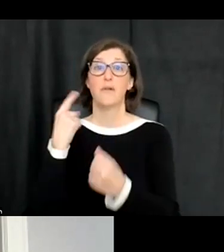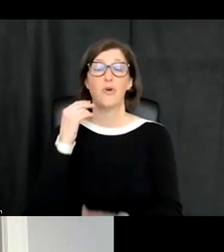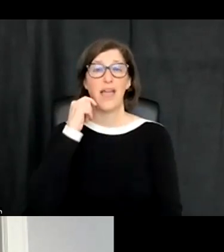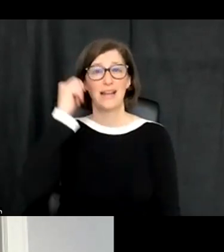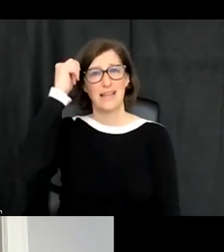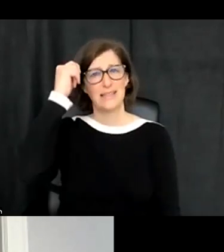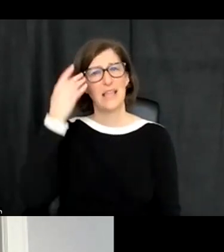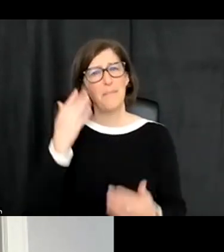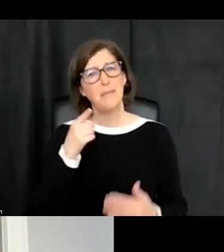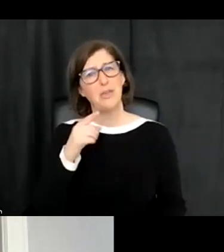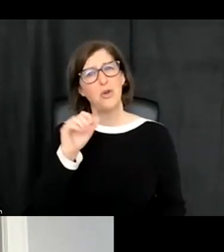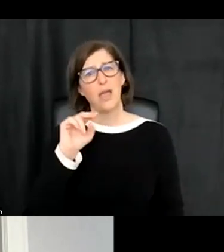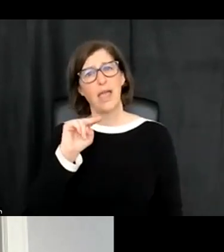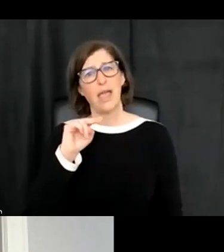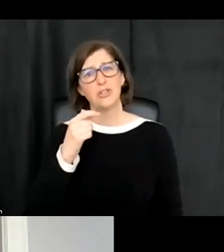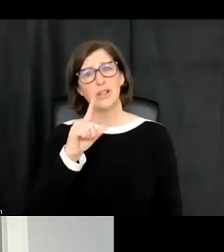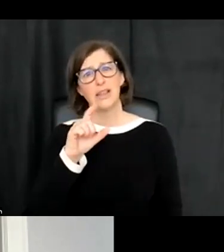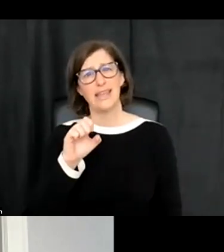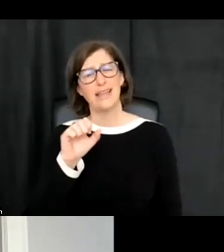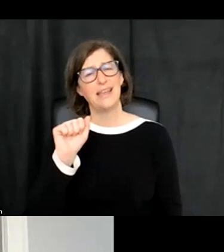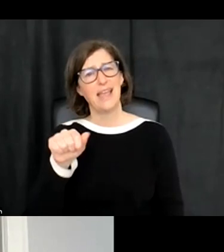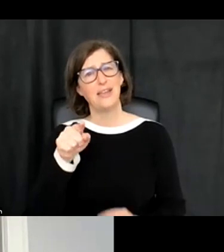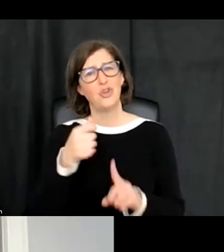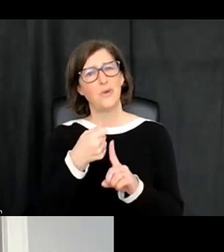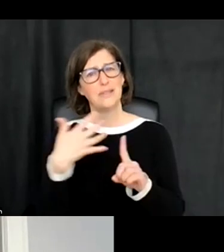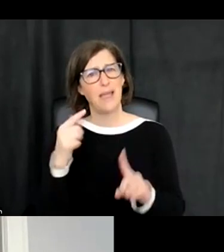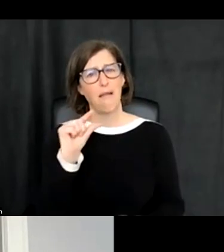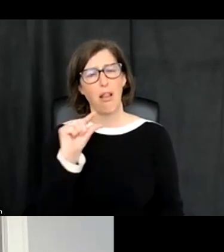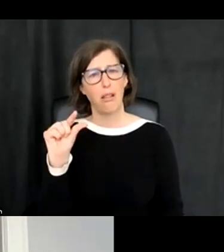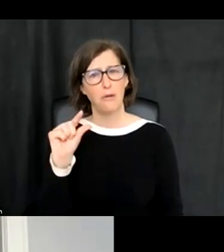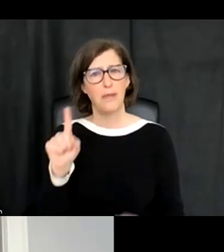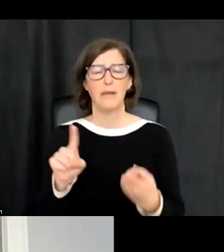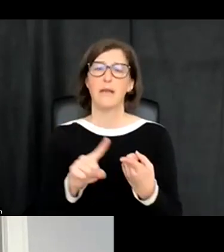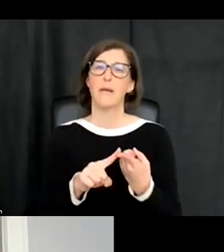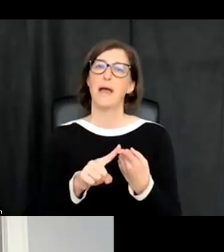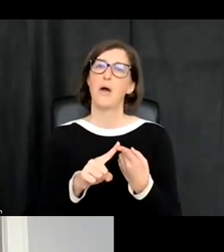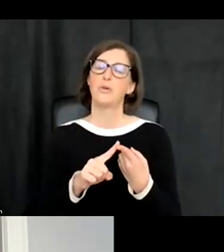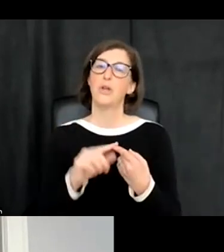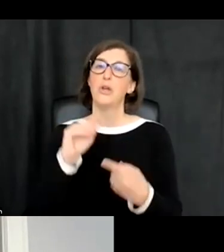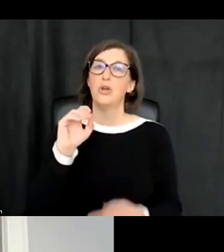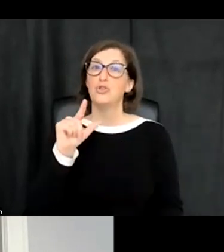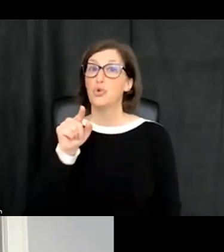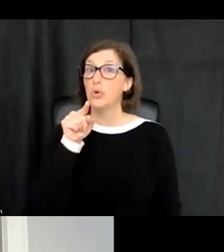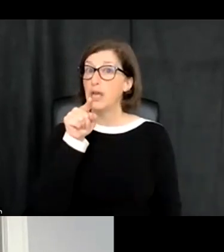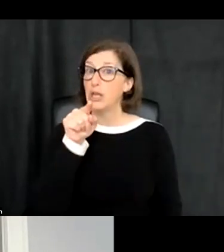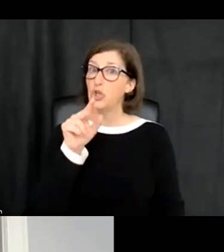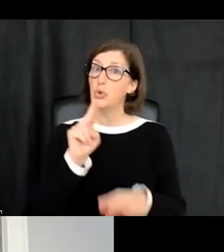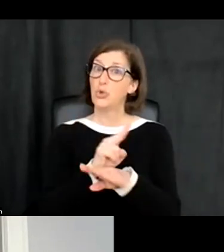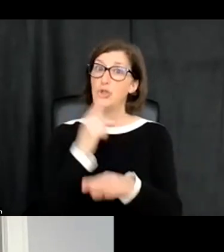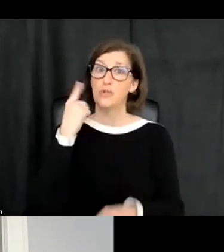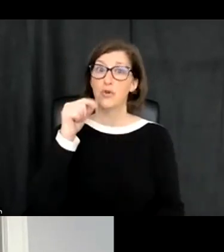back to you, Angeline, if you could talk a little bit about the tool that you use for